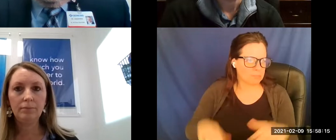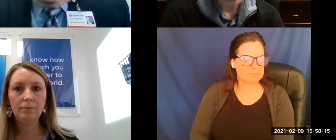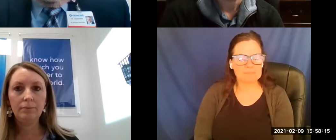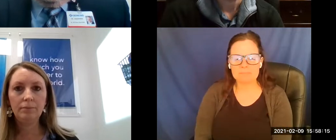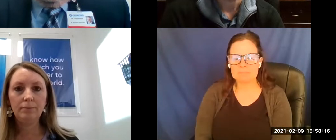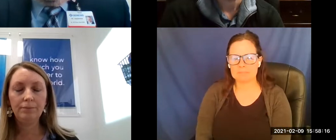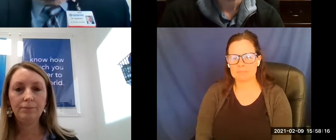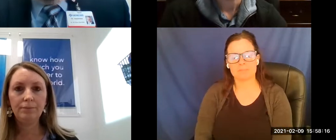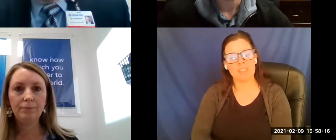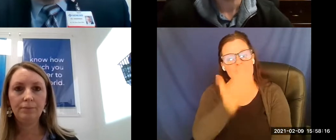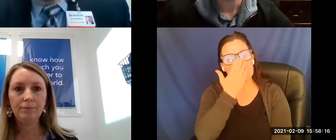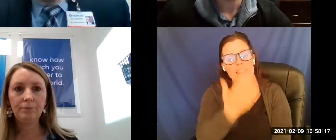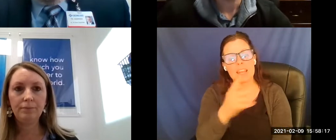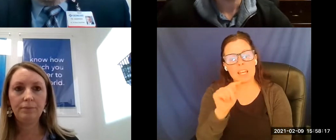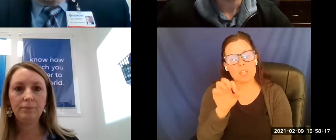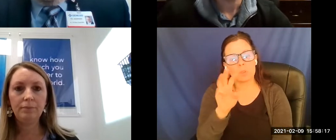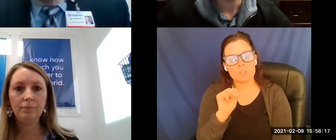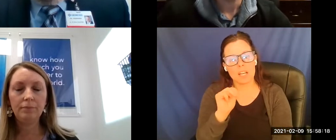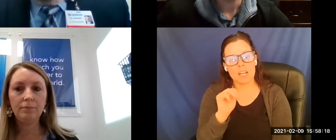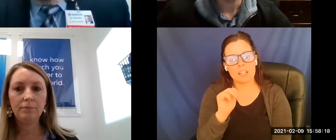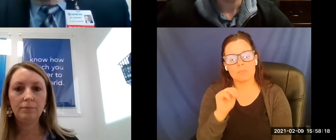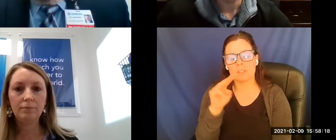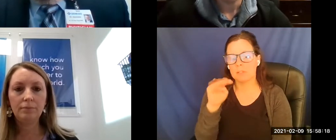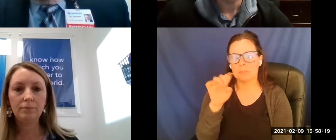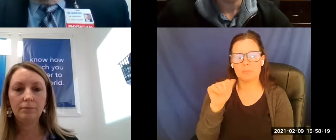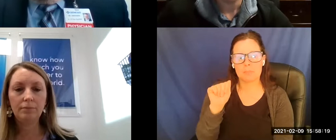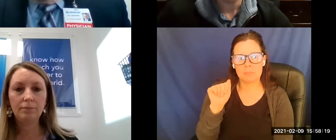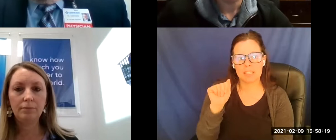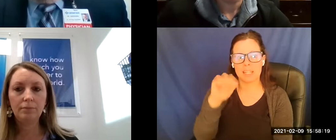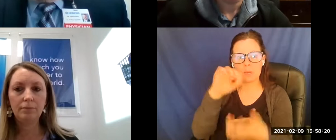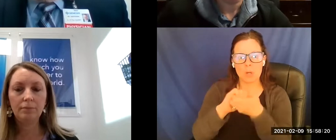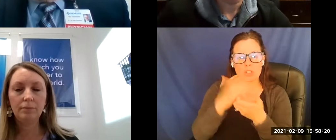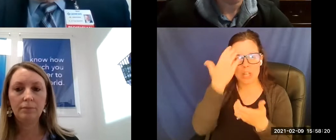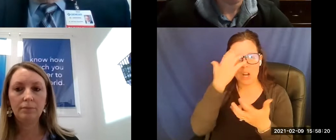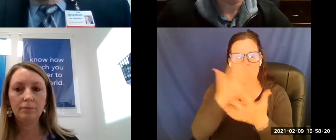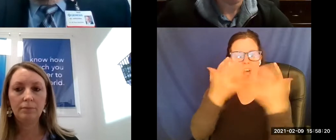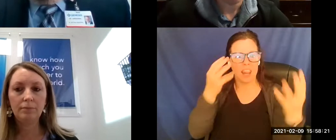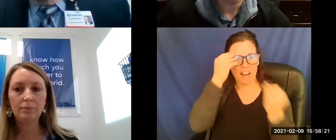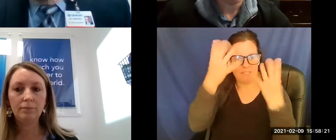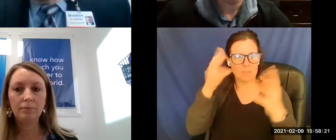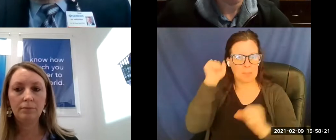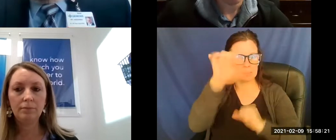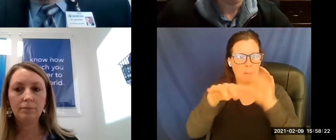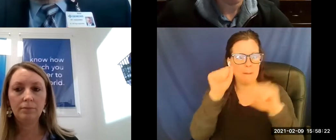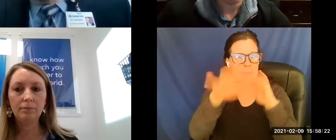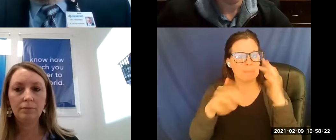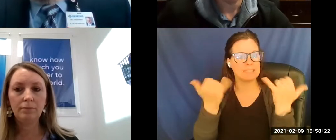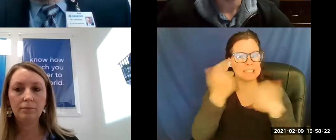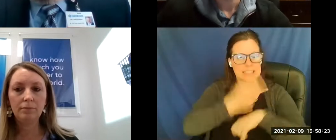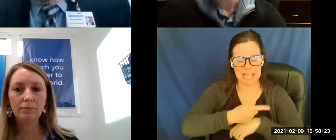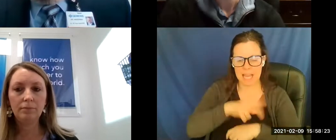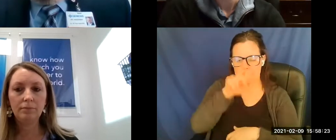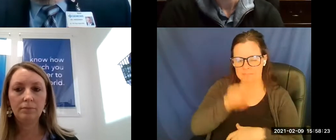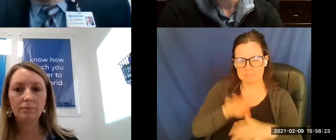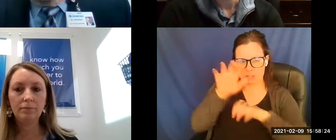Thank you very much, Tom. And for our media partners, I know we've thrown a lot of information at you today. I am going through the chat here to see if